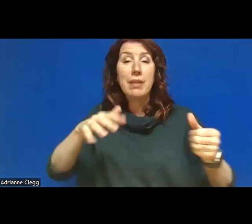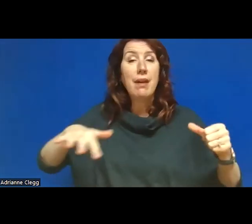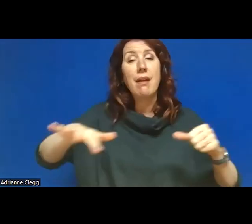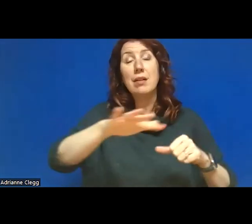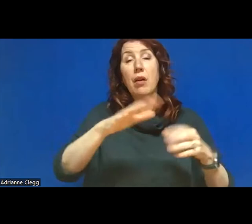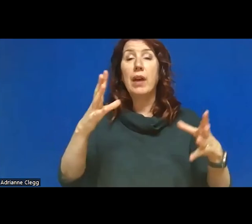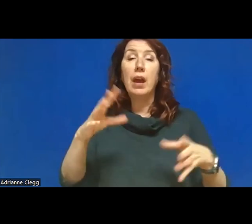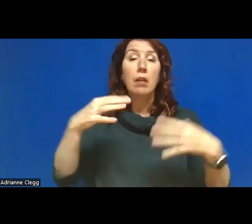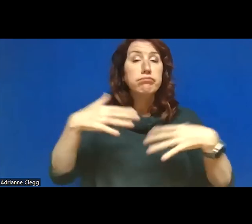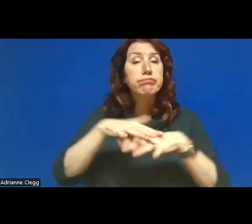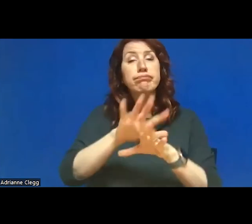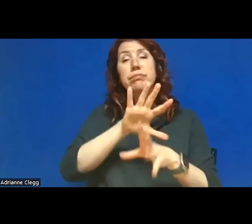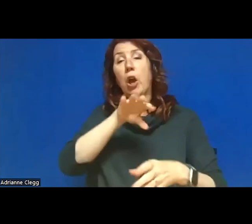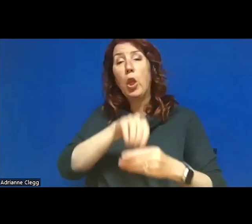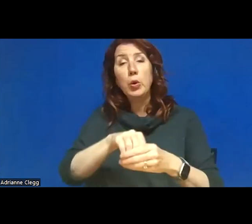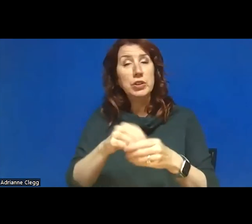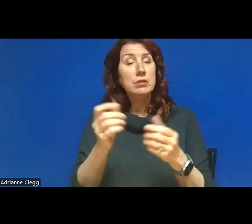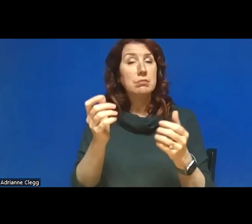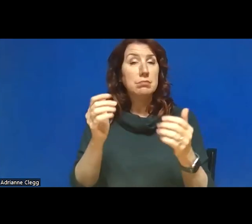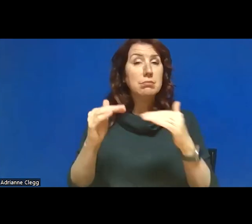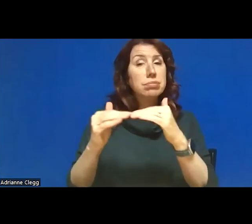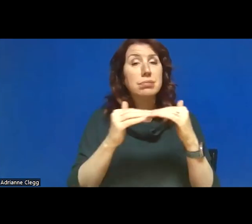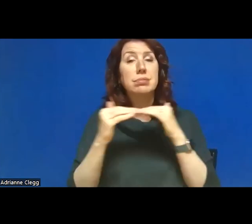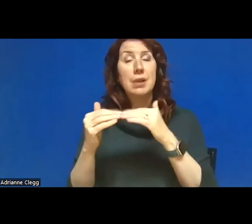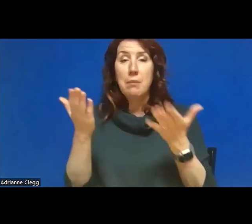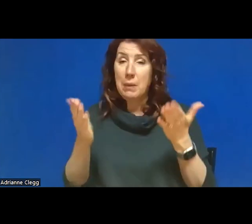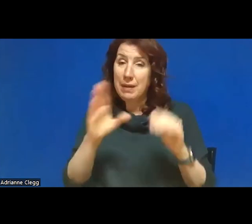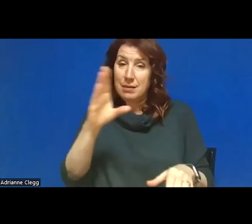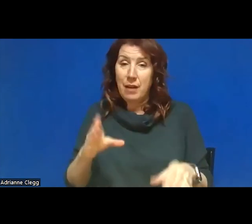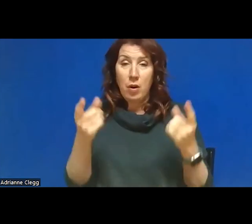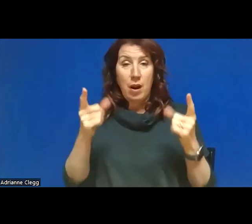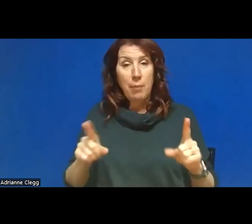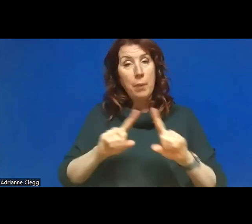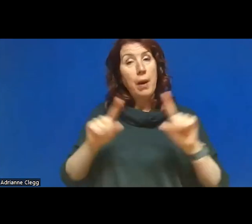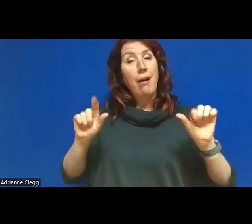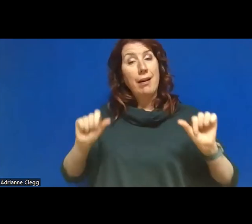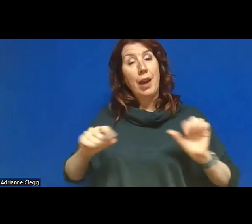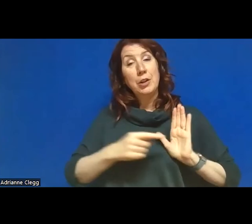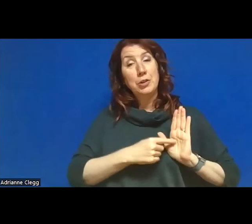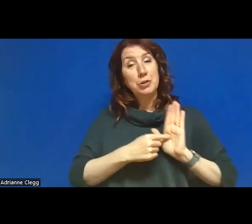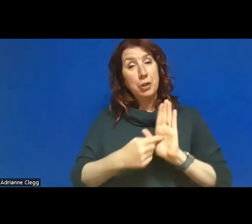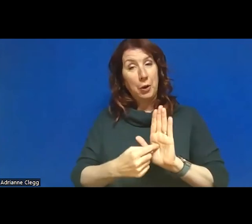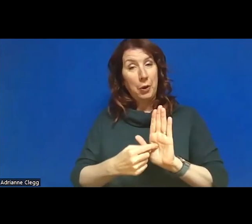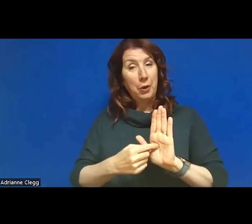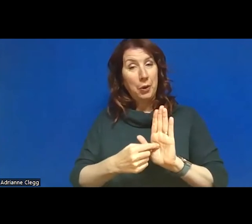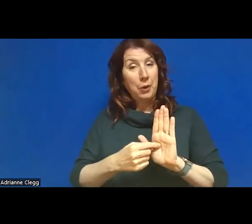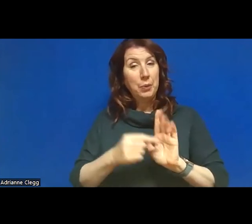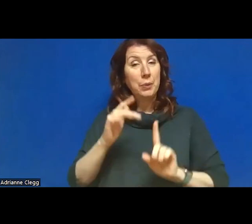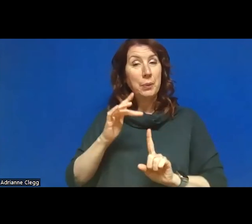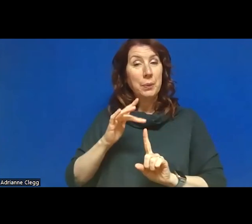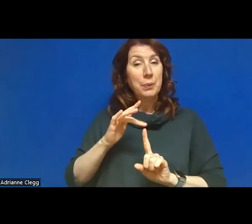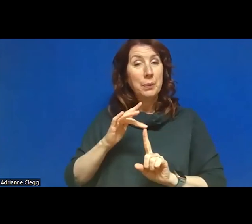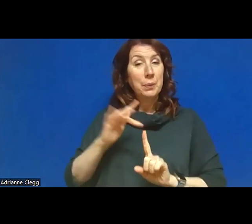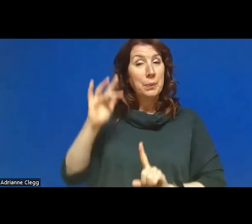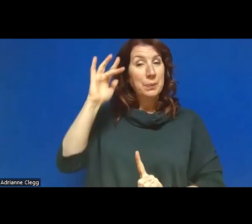inclusion, but I can tell myself that I can exemplify and show to everybody else what that means